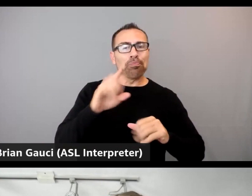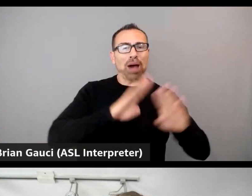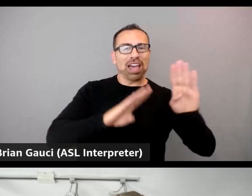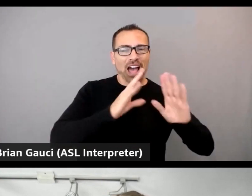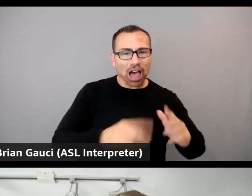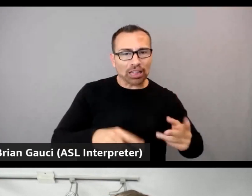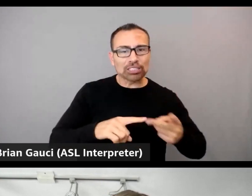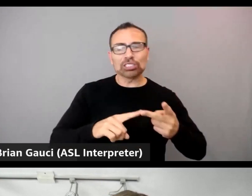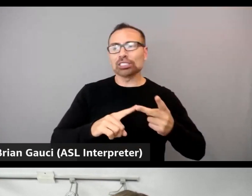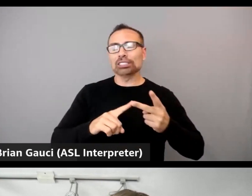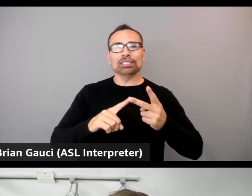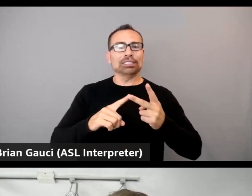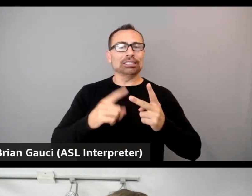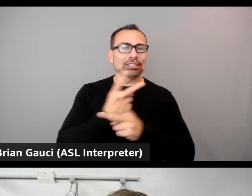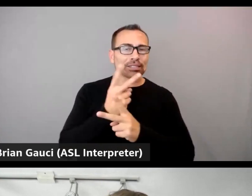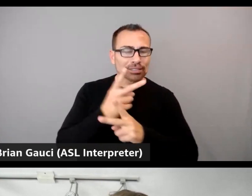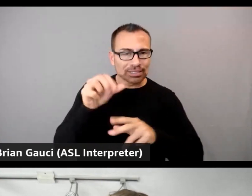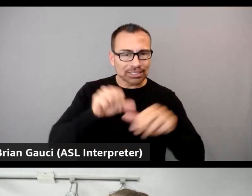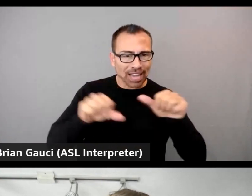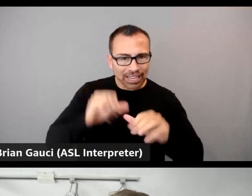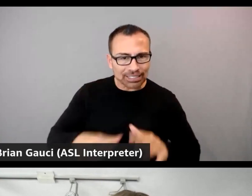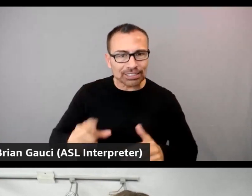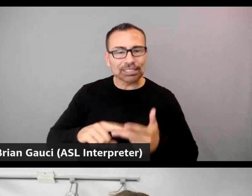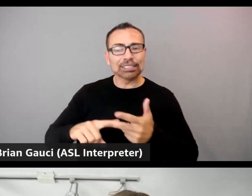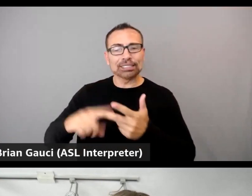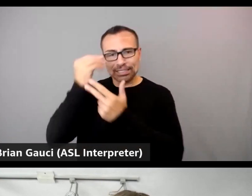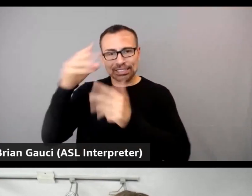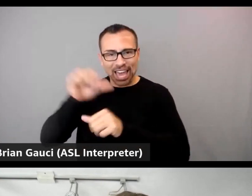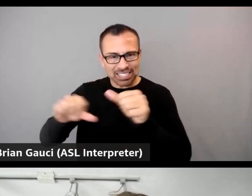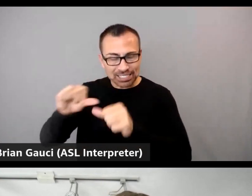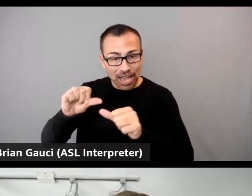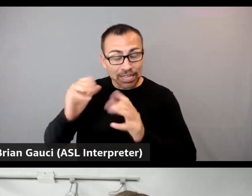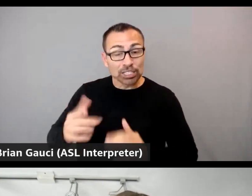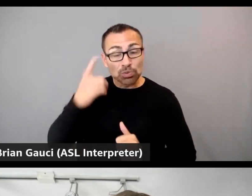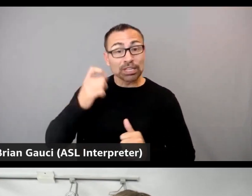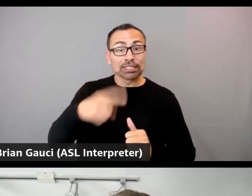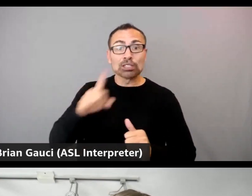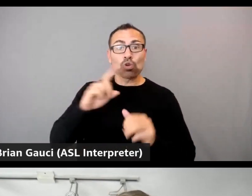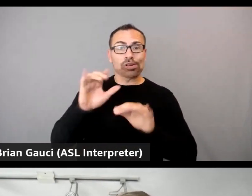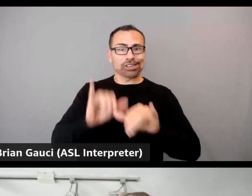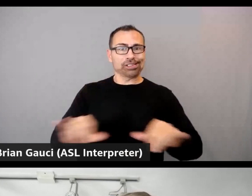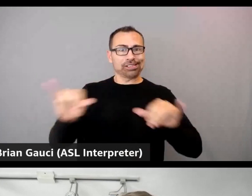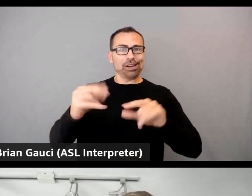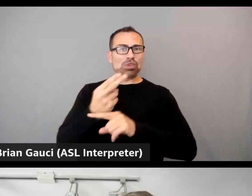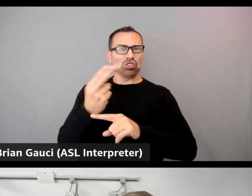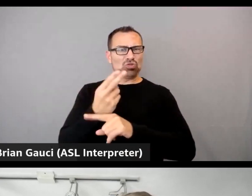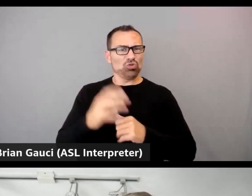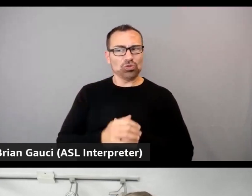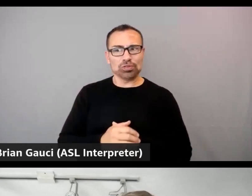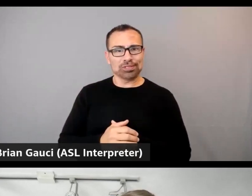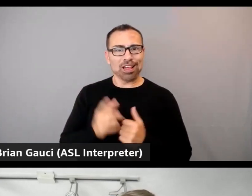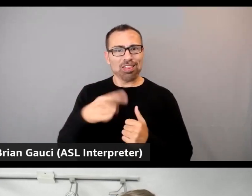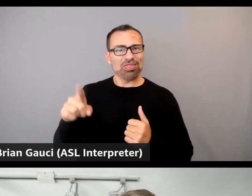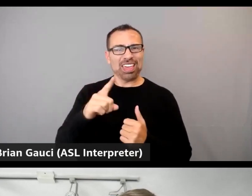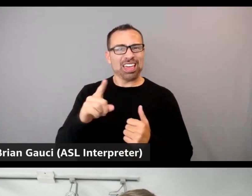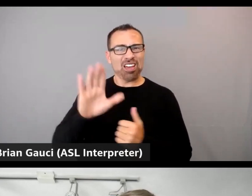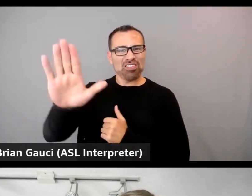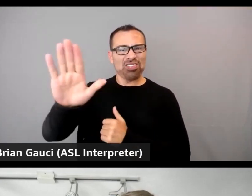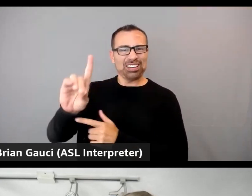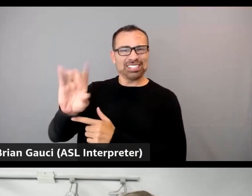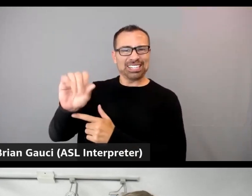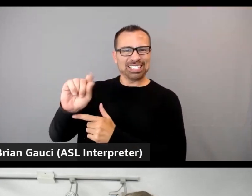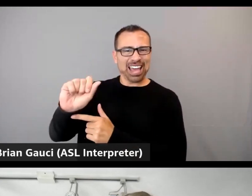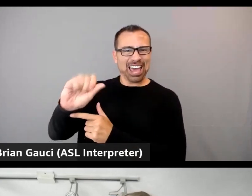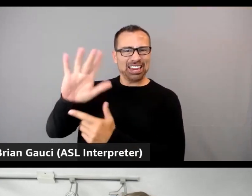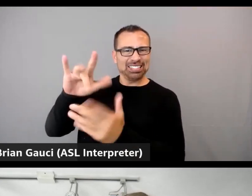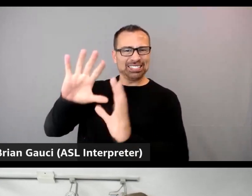is that because these are common use for workflows, they can offload, their data sets that use these common workflows and then really